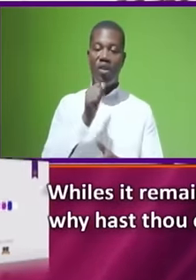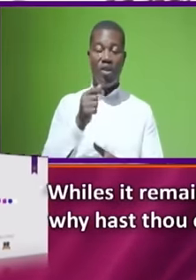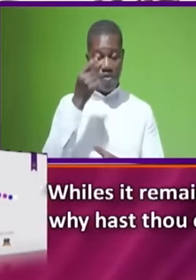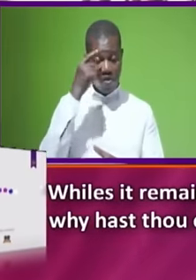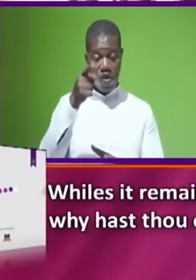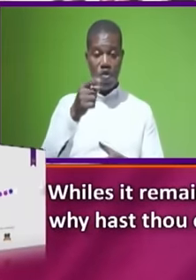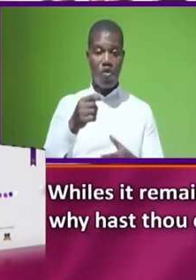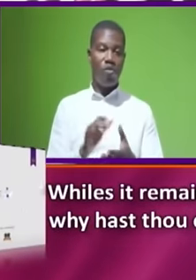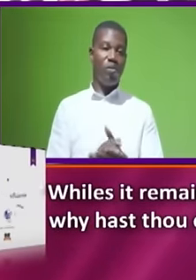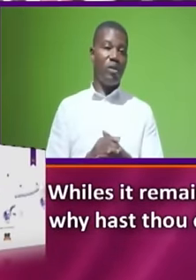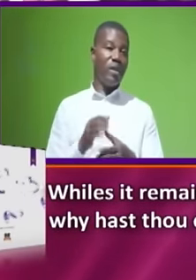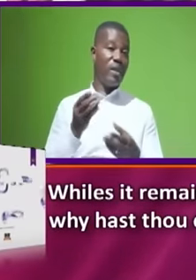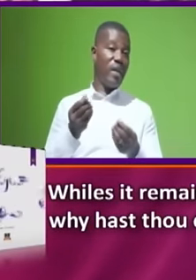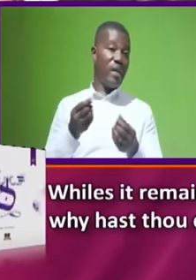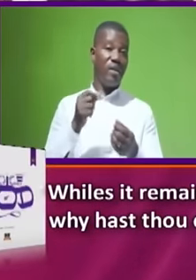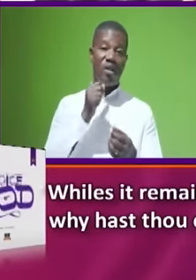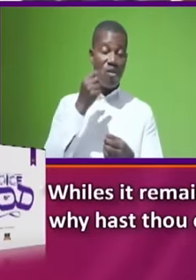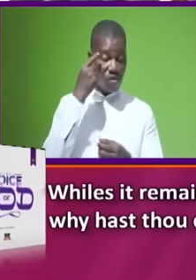Na enya wodia.